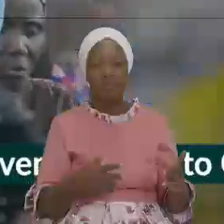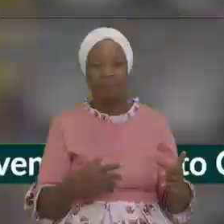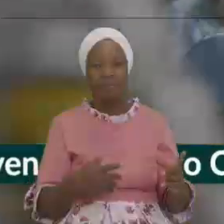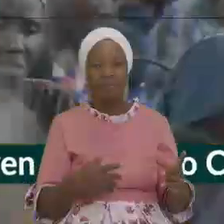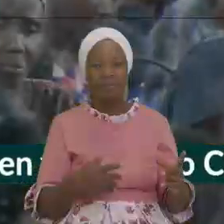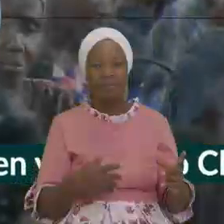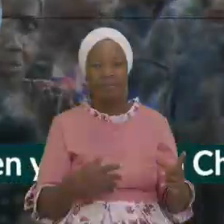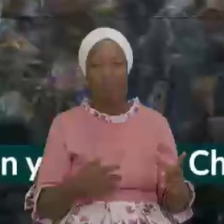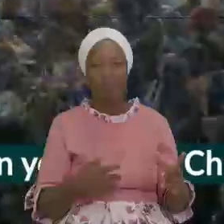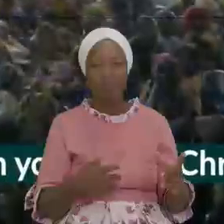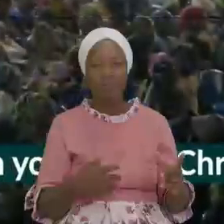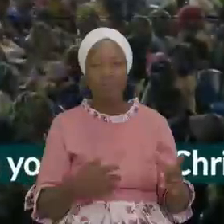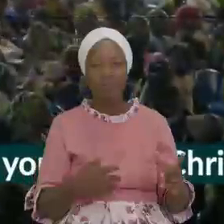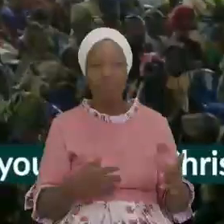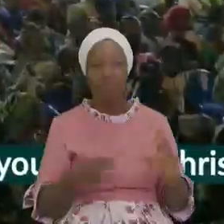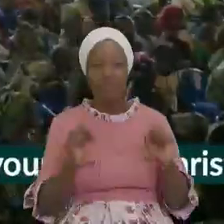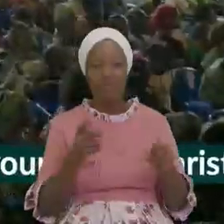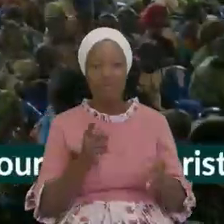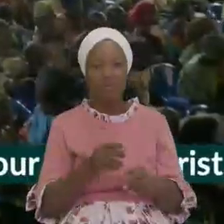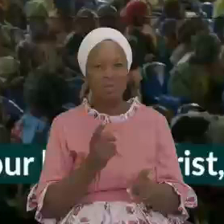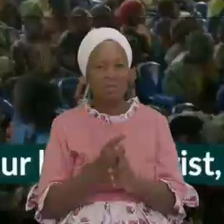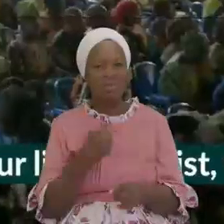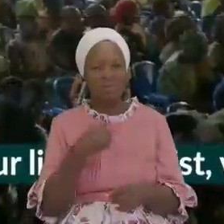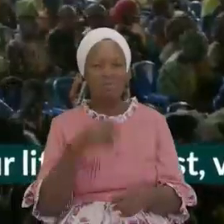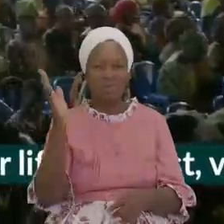can you wave your distance? I see.